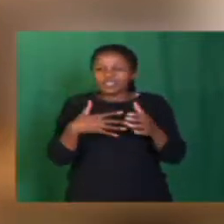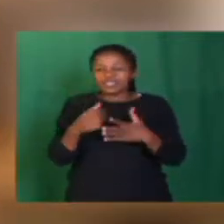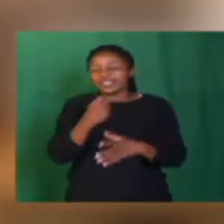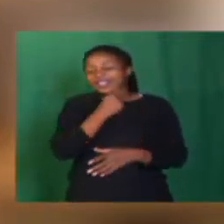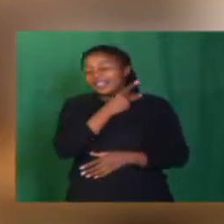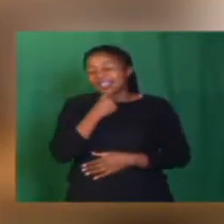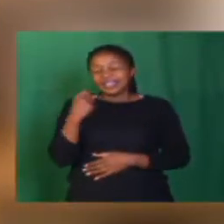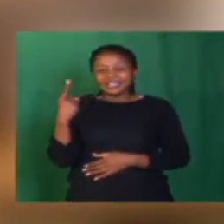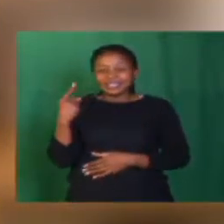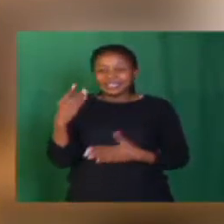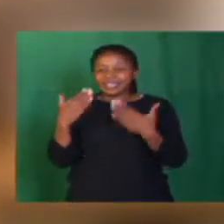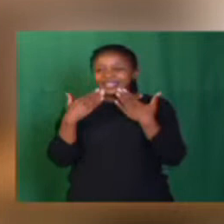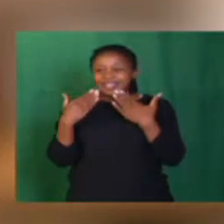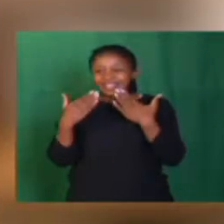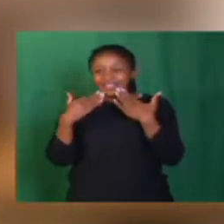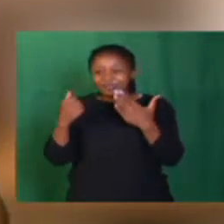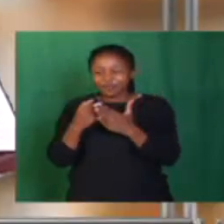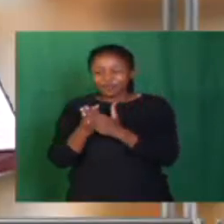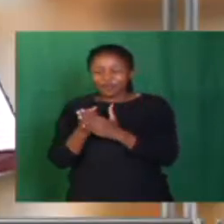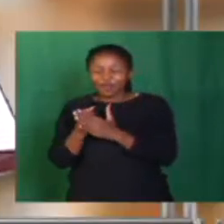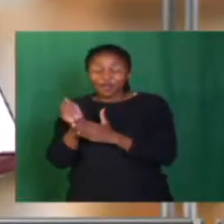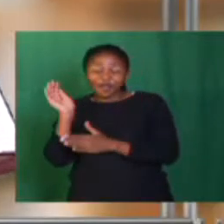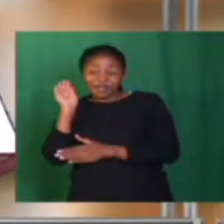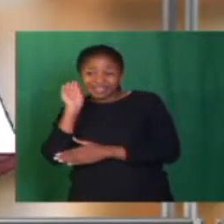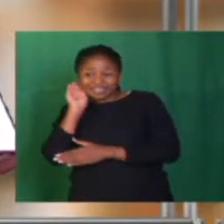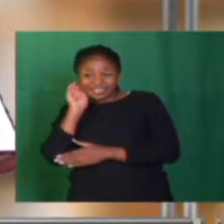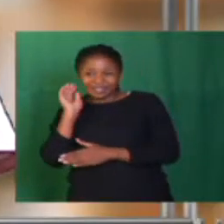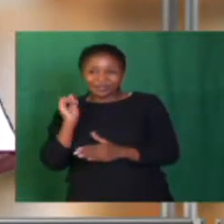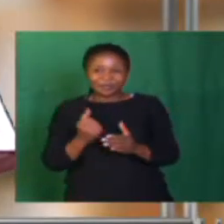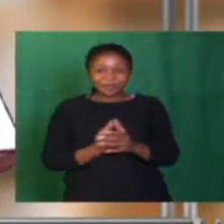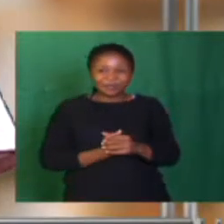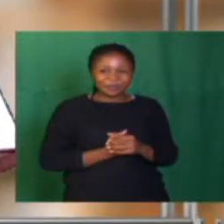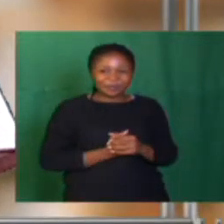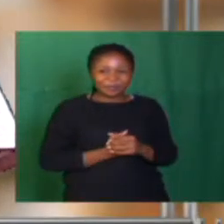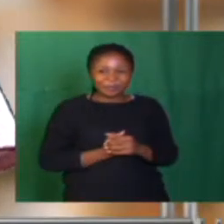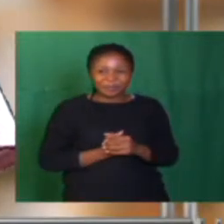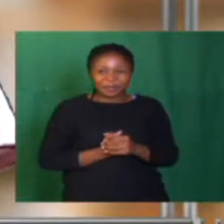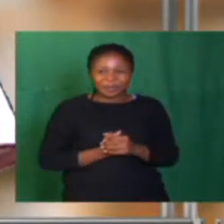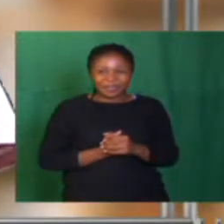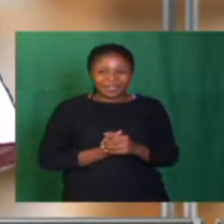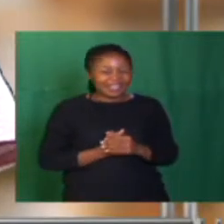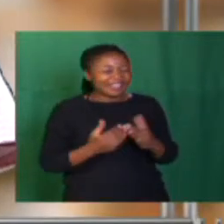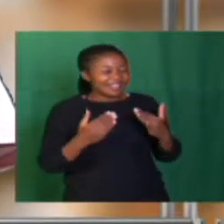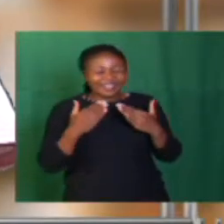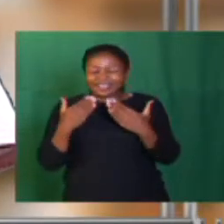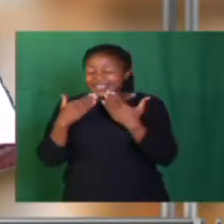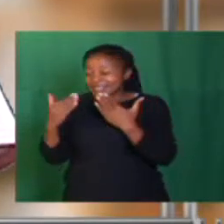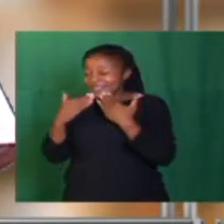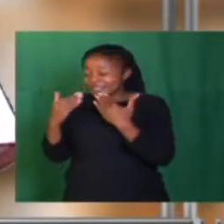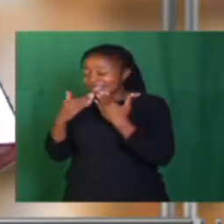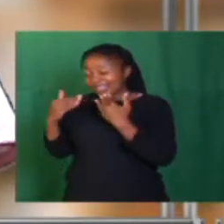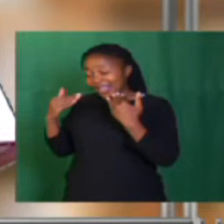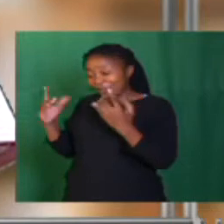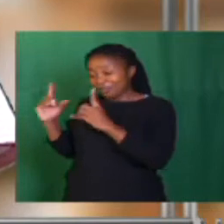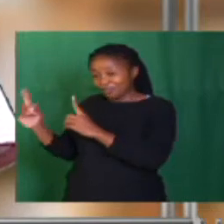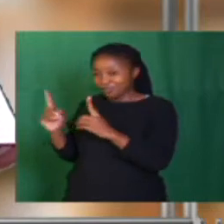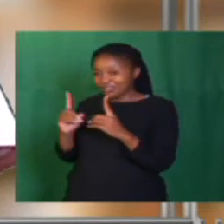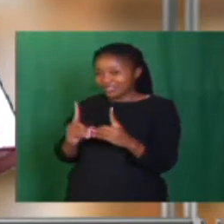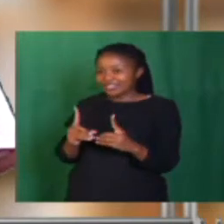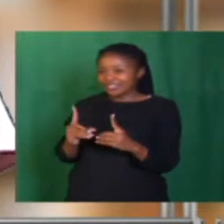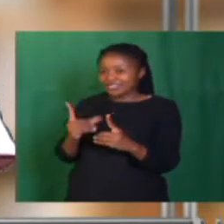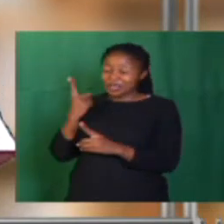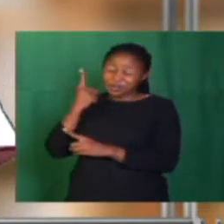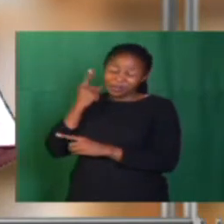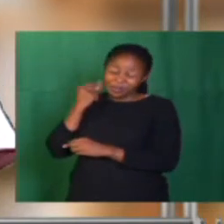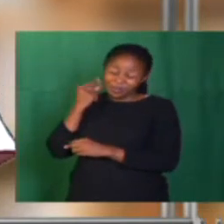you very much for listening to me today. Thank you very much, Ms. Putumile. That was a very interesting lesson,